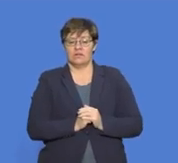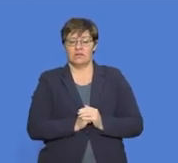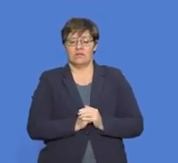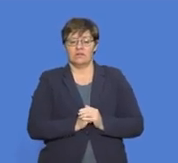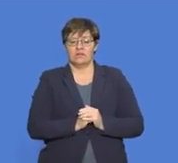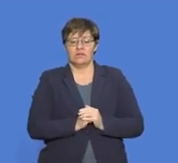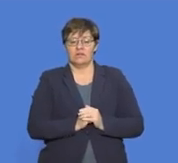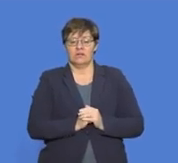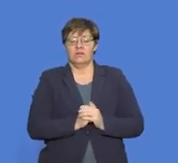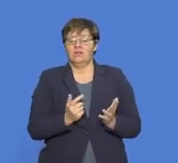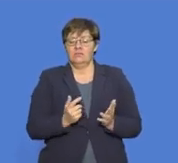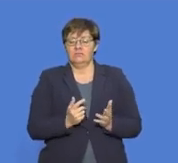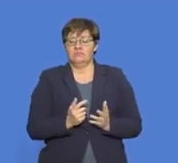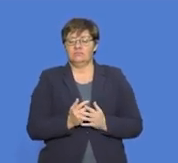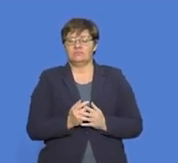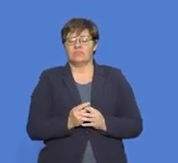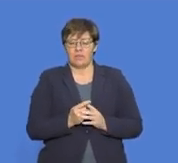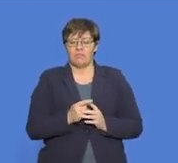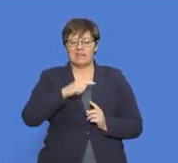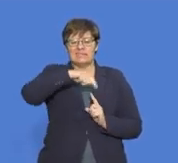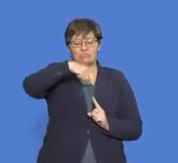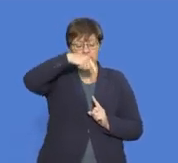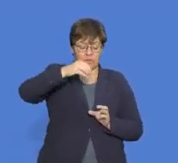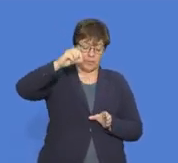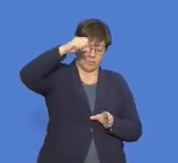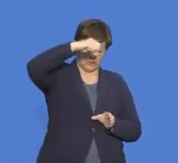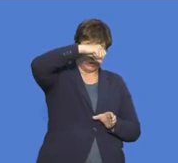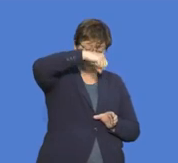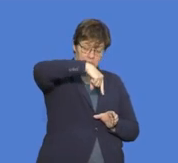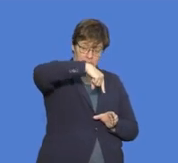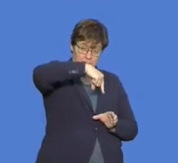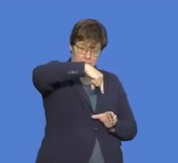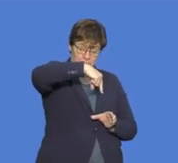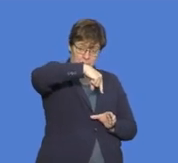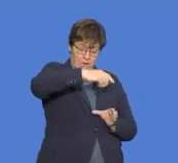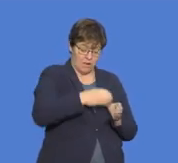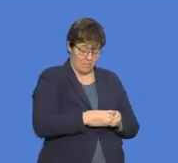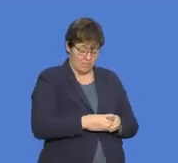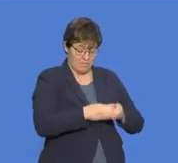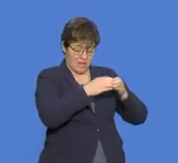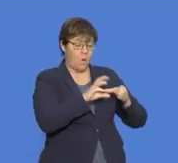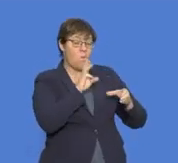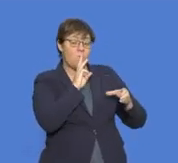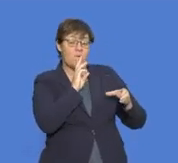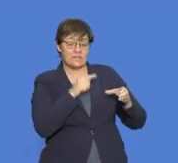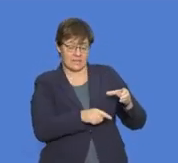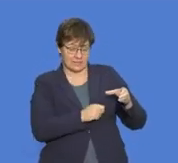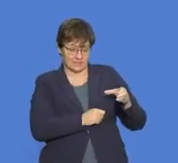if a drop of syrup is placed into a beaker of water,